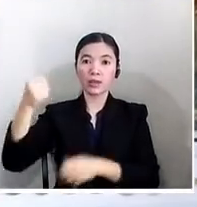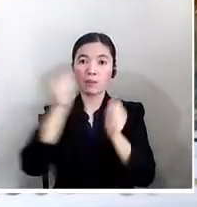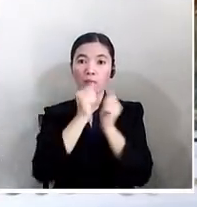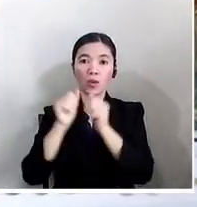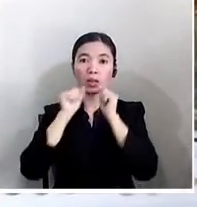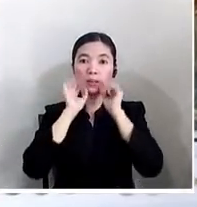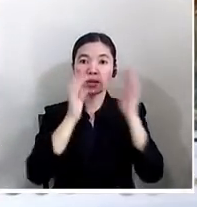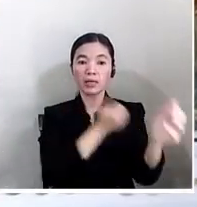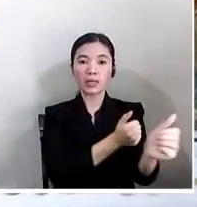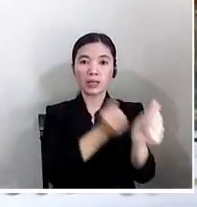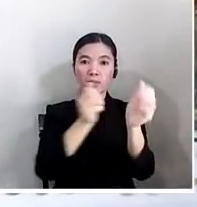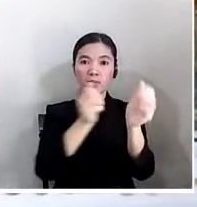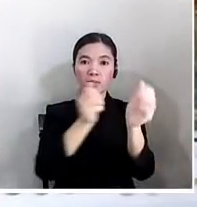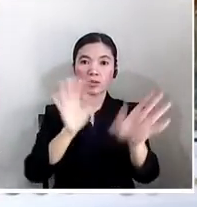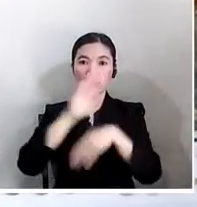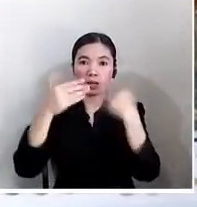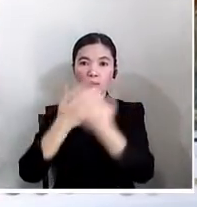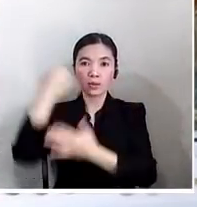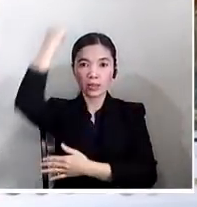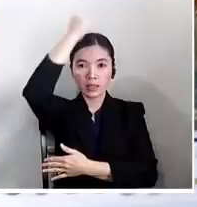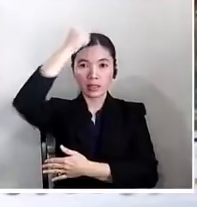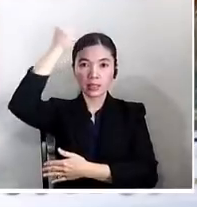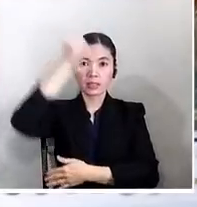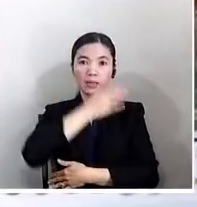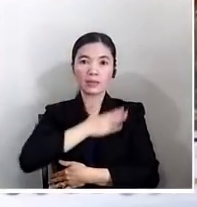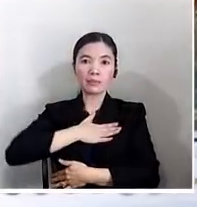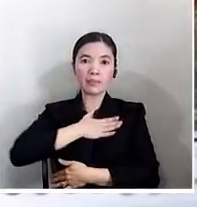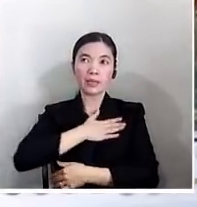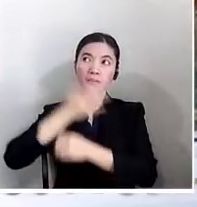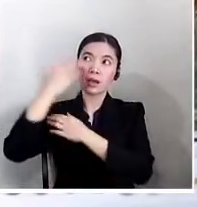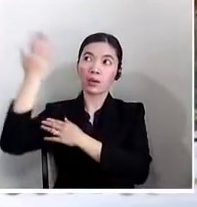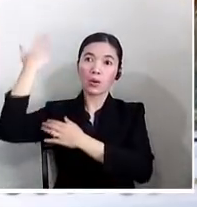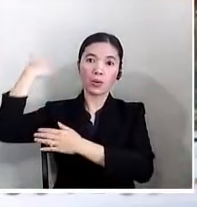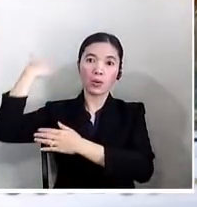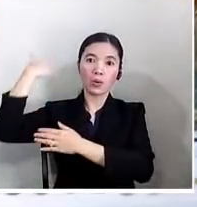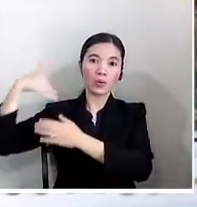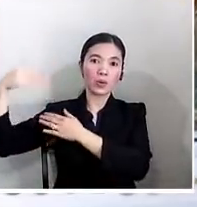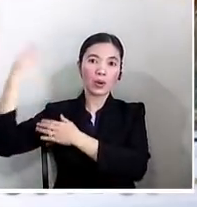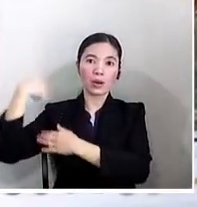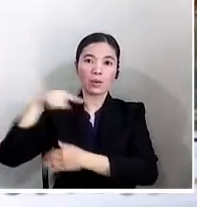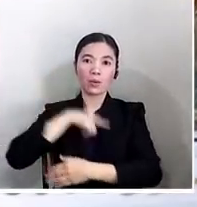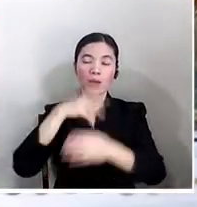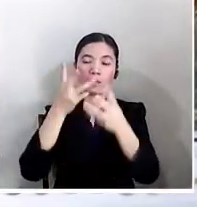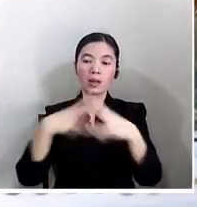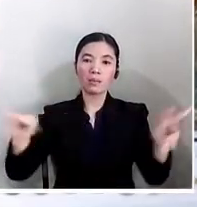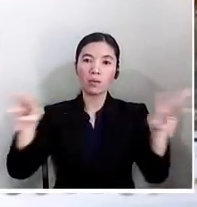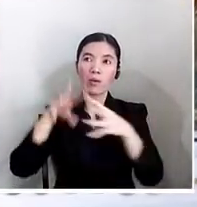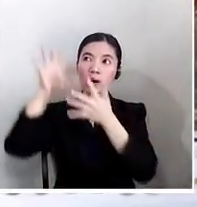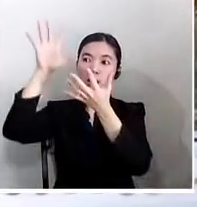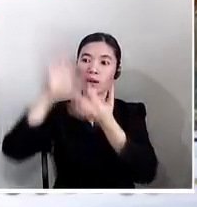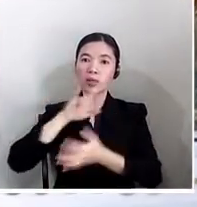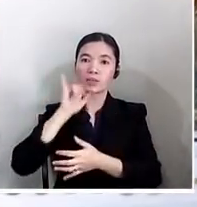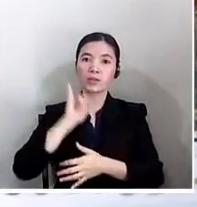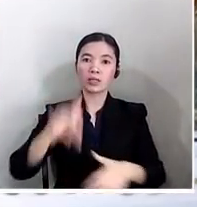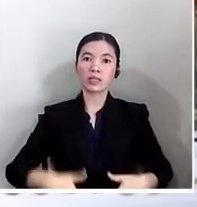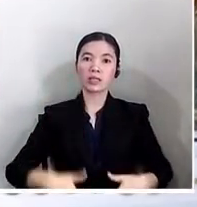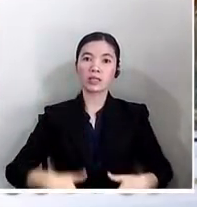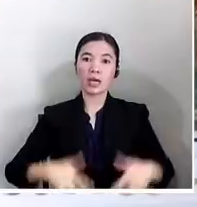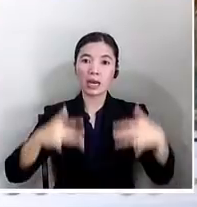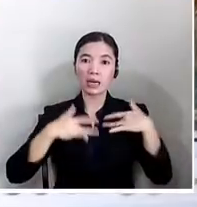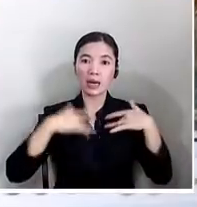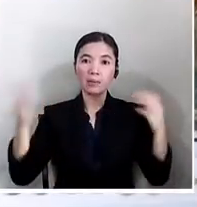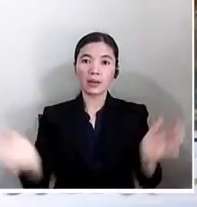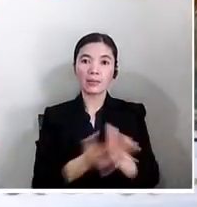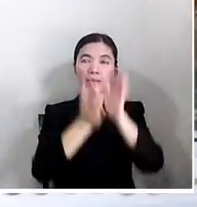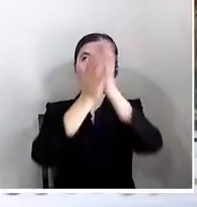the saints who have pleased you throughout the ages, we may merit to be co-heirs to eternal life, and we praise and glorify